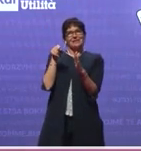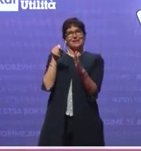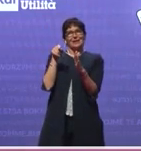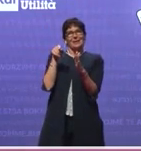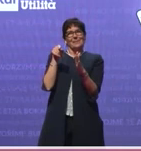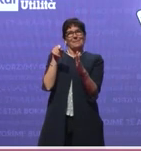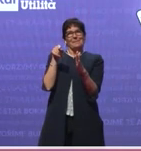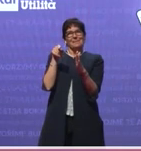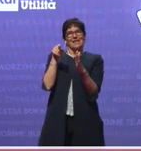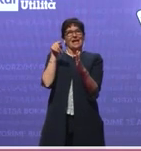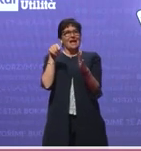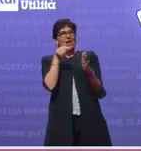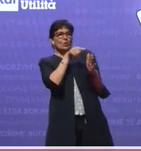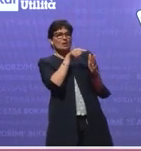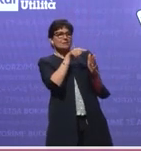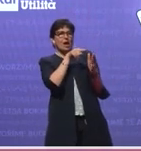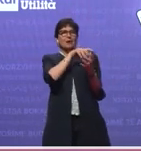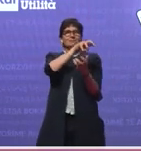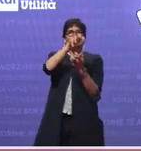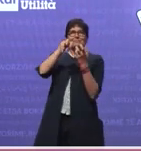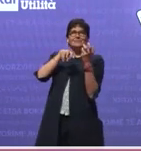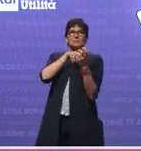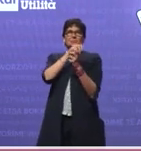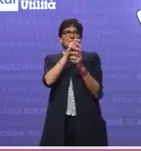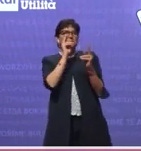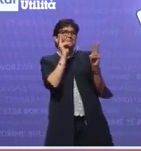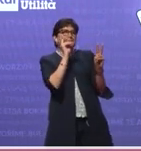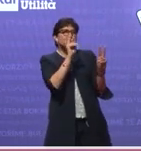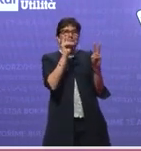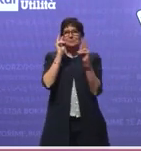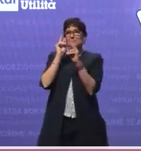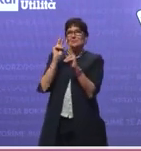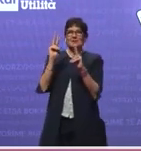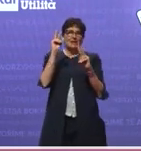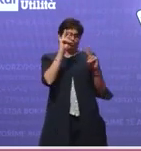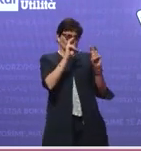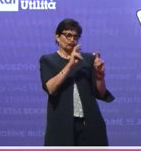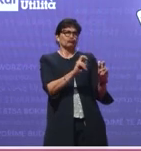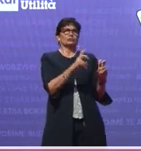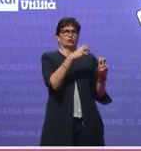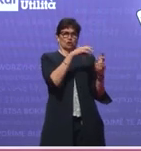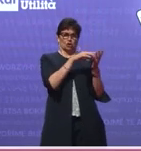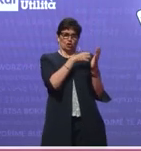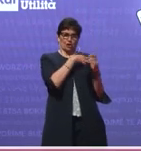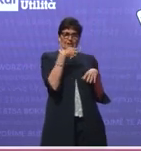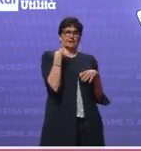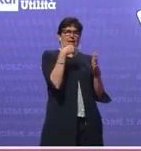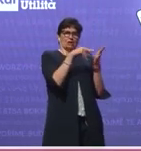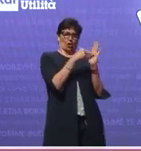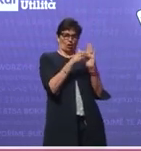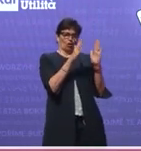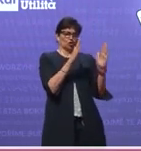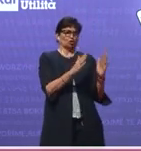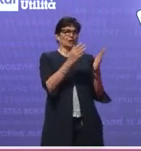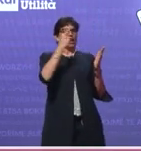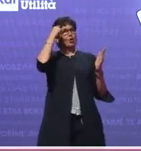human, and the arts, which explore what it means to be human in a poetic way, a visual, an intuitive way,